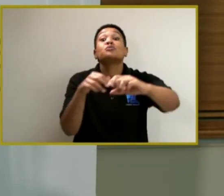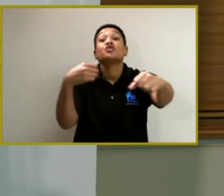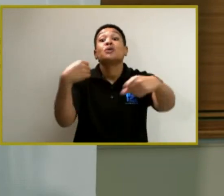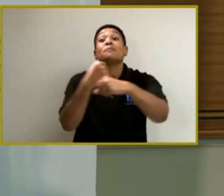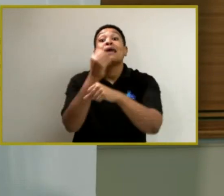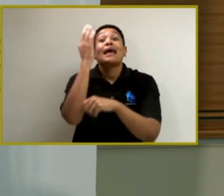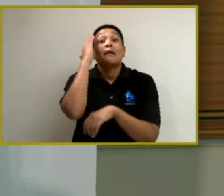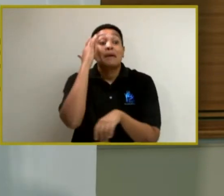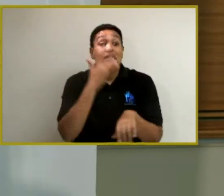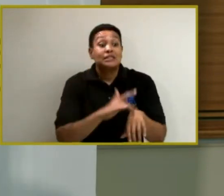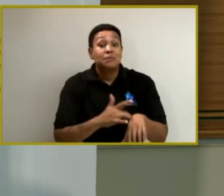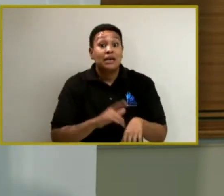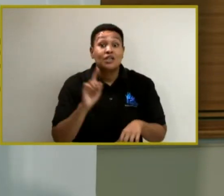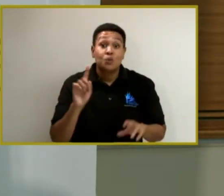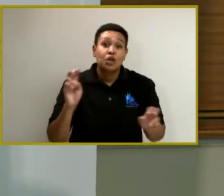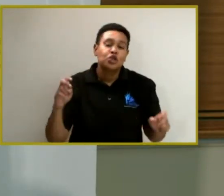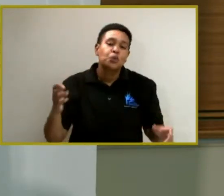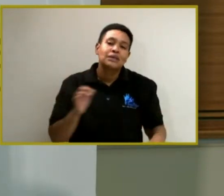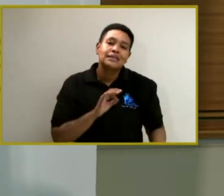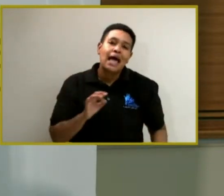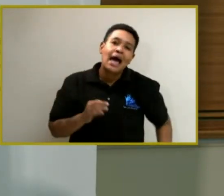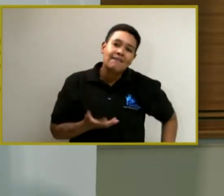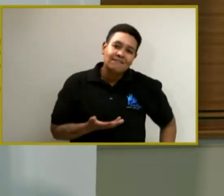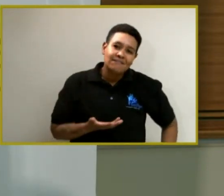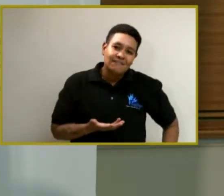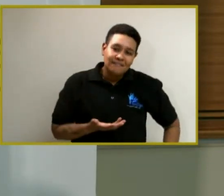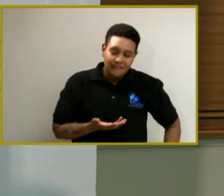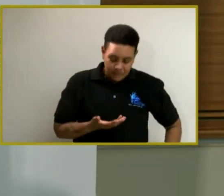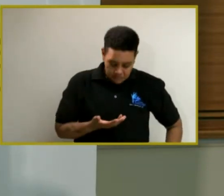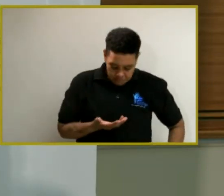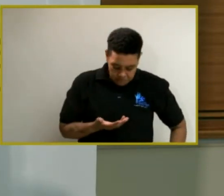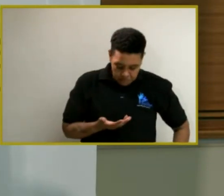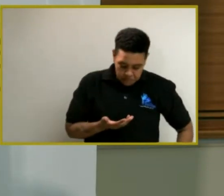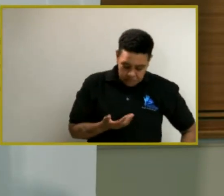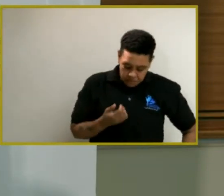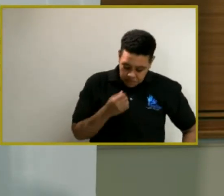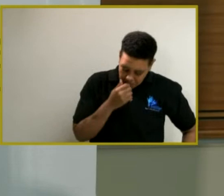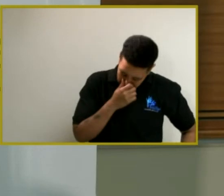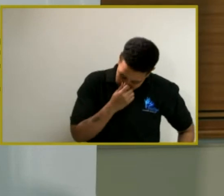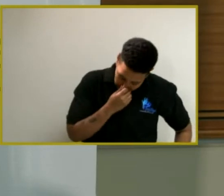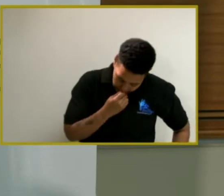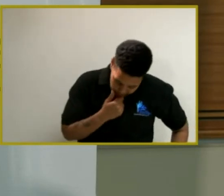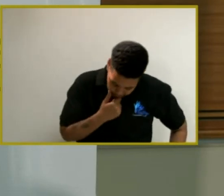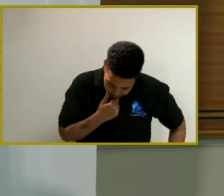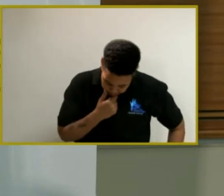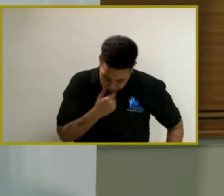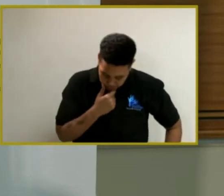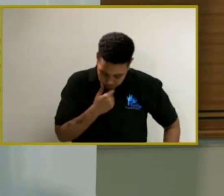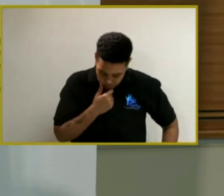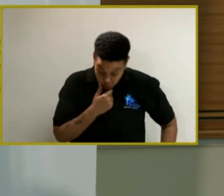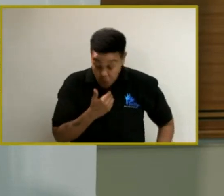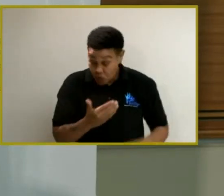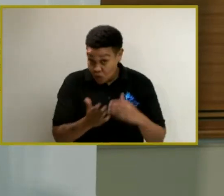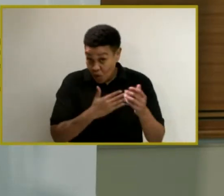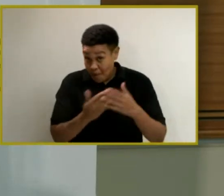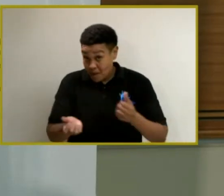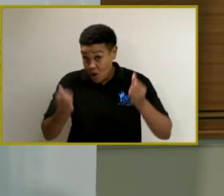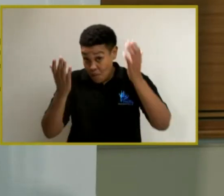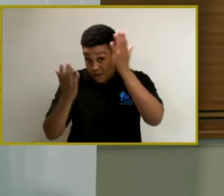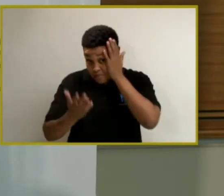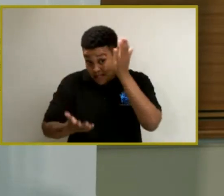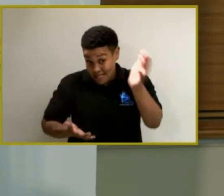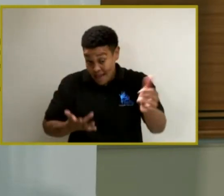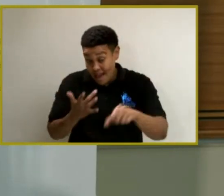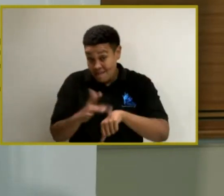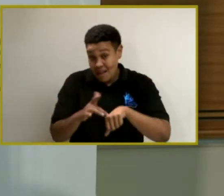bed space, and one of that is staff. So no matter how many beds you put in, you still have to find